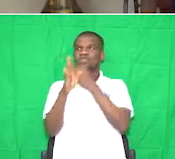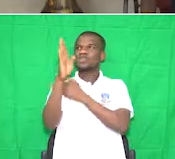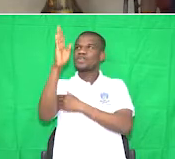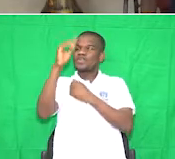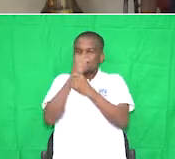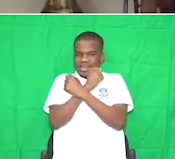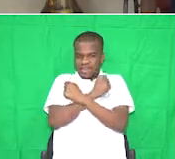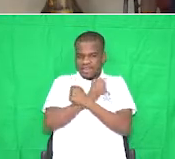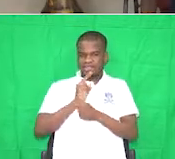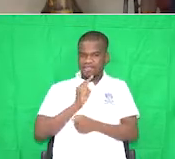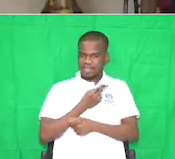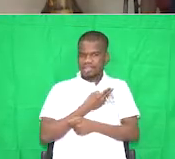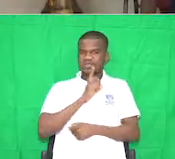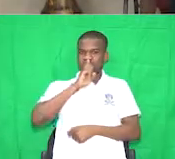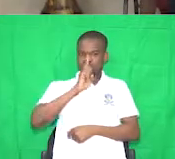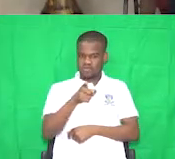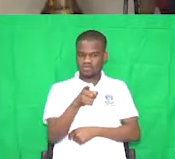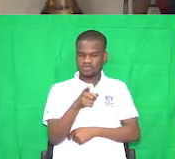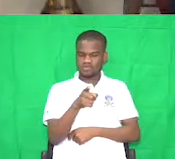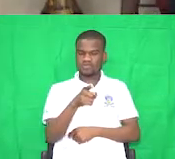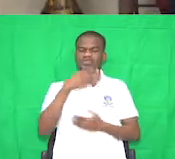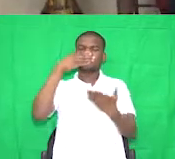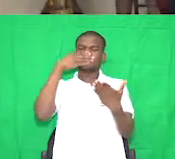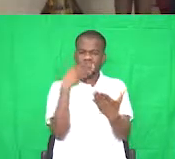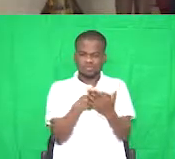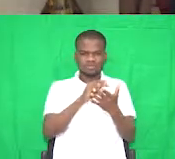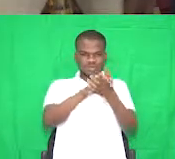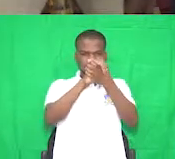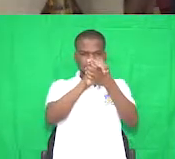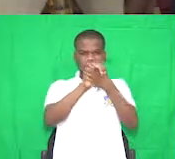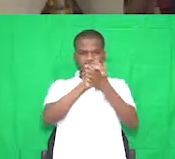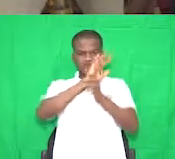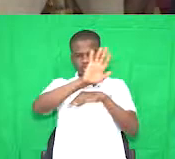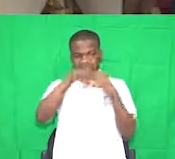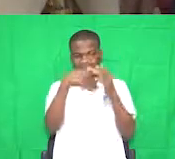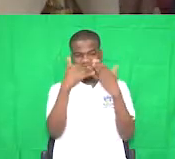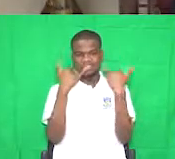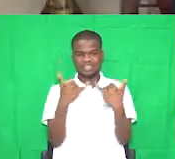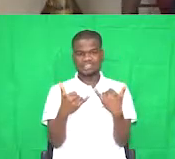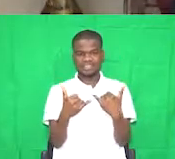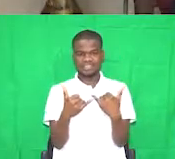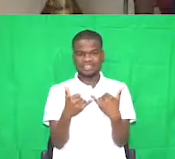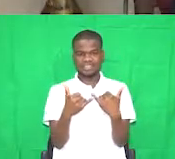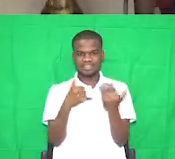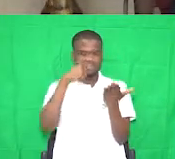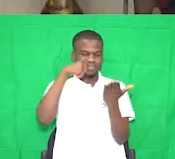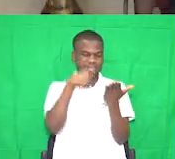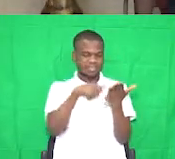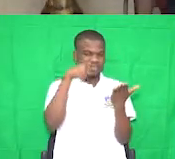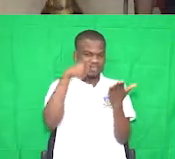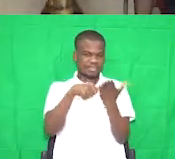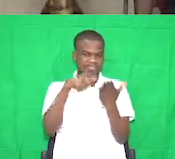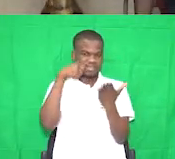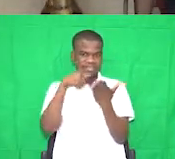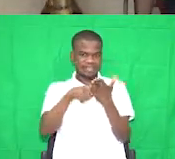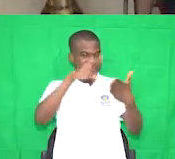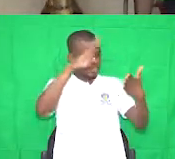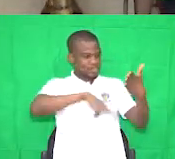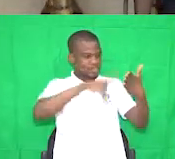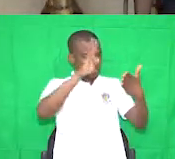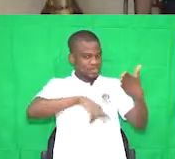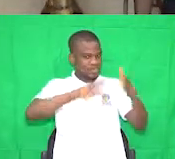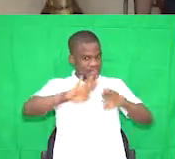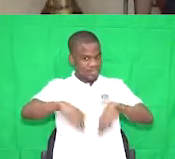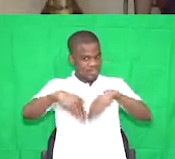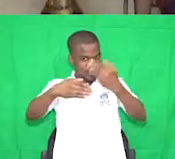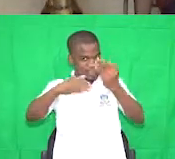because he loves us so. Good, sit down. Now we take the letters of appreciation from